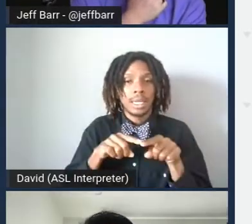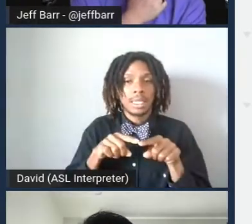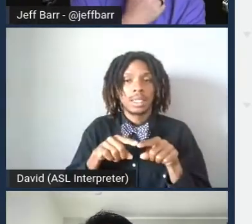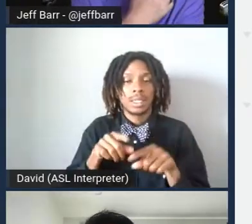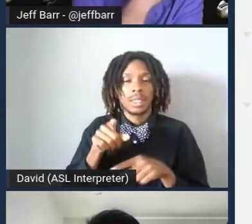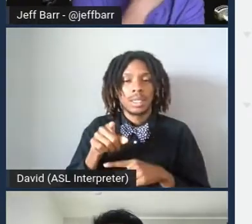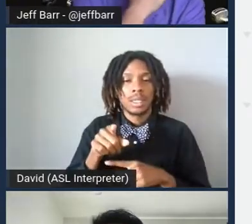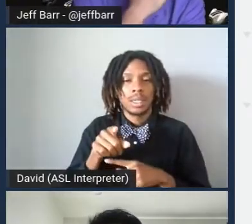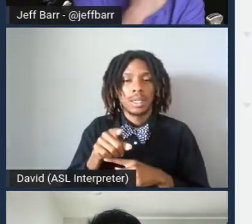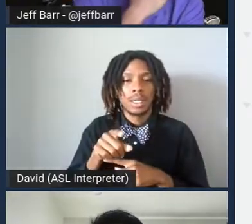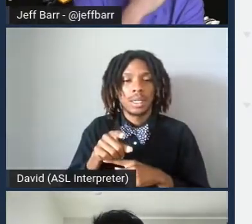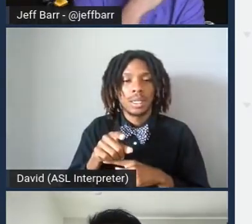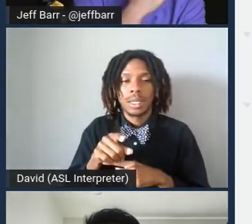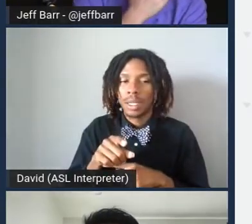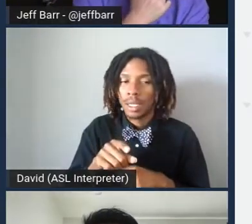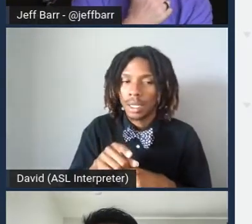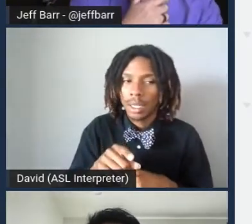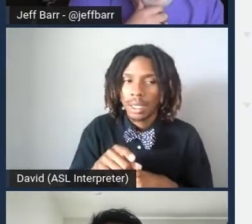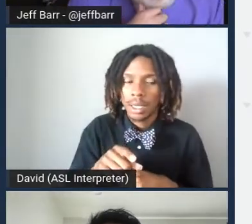we do the logic